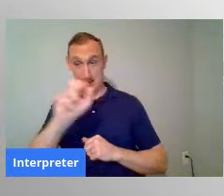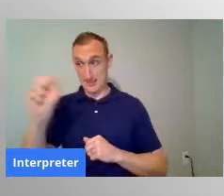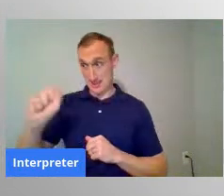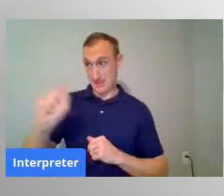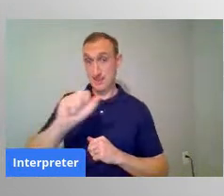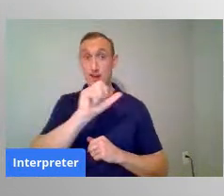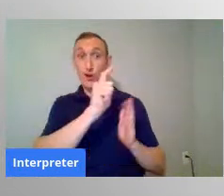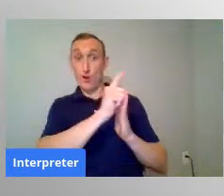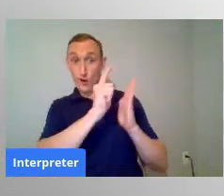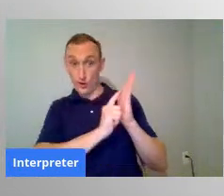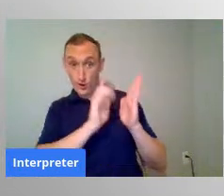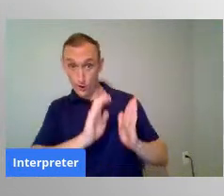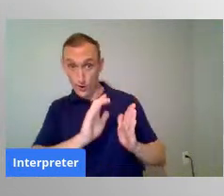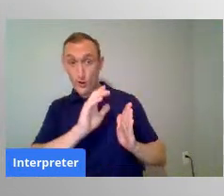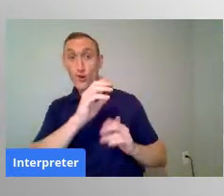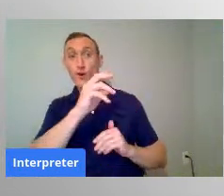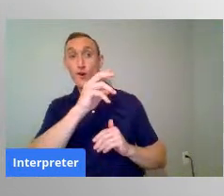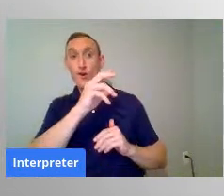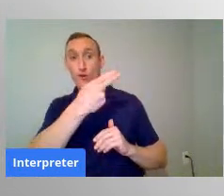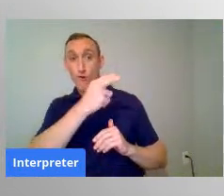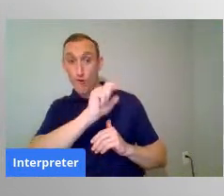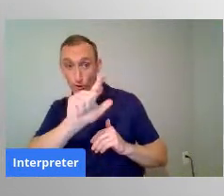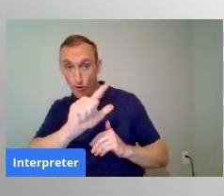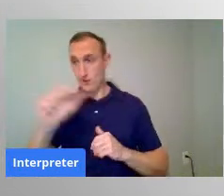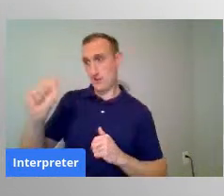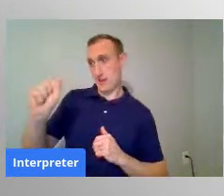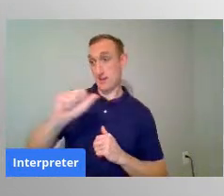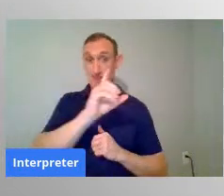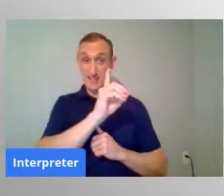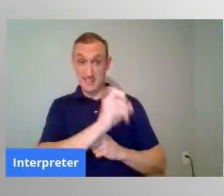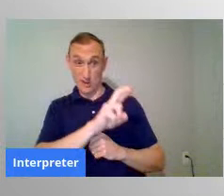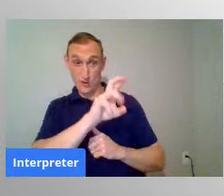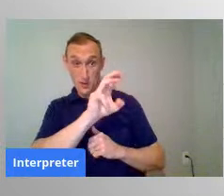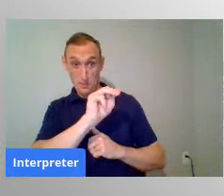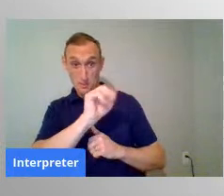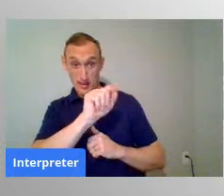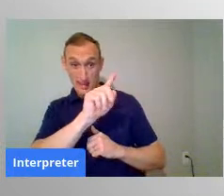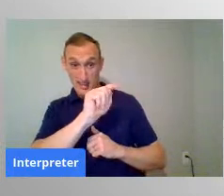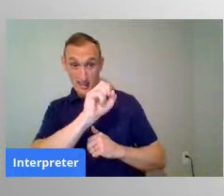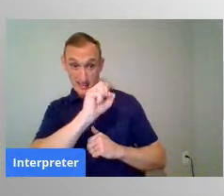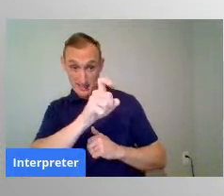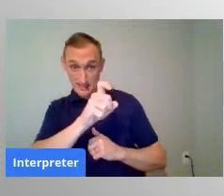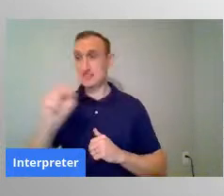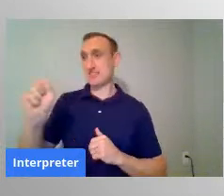Hull, Yes. and Dr. Maddox. Yes.